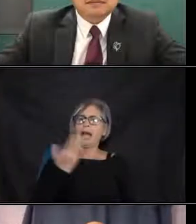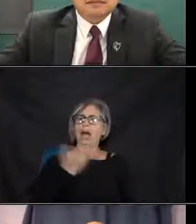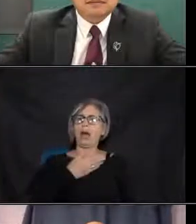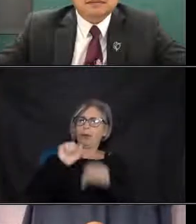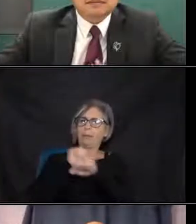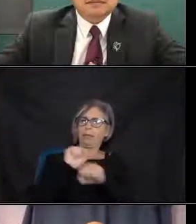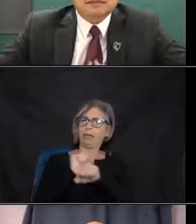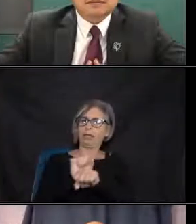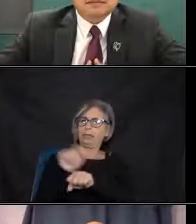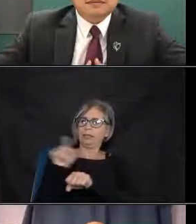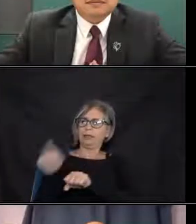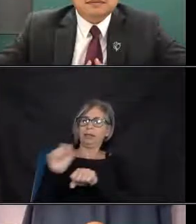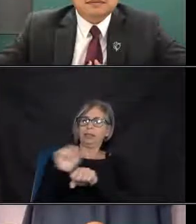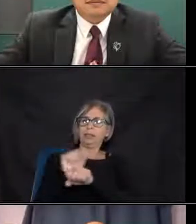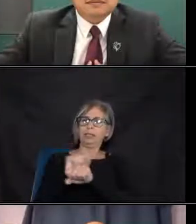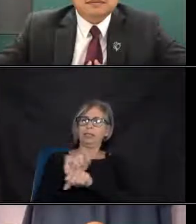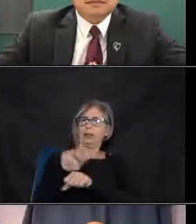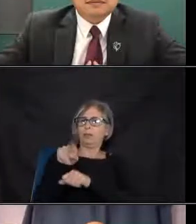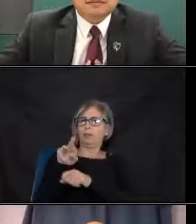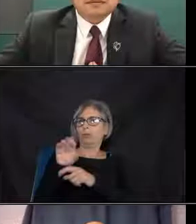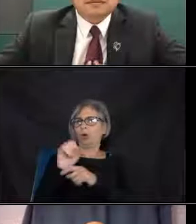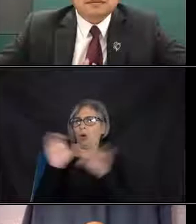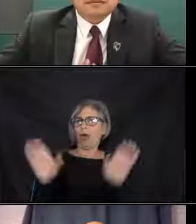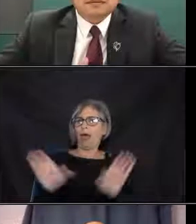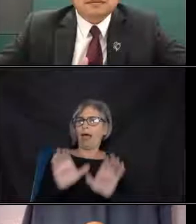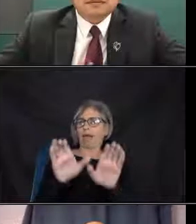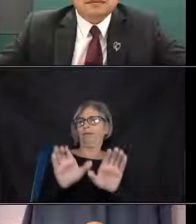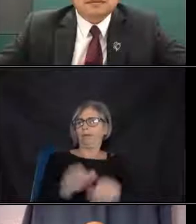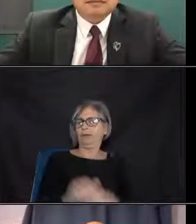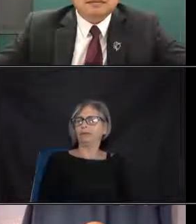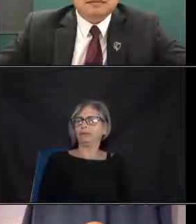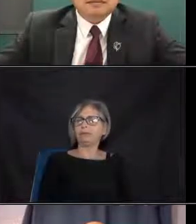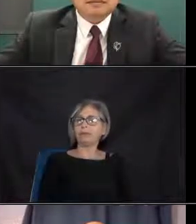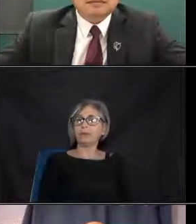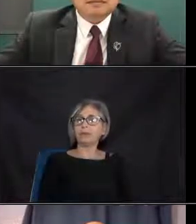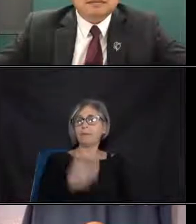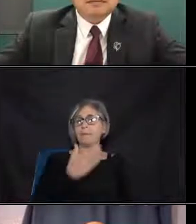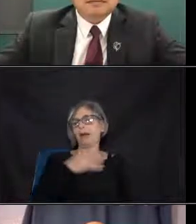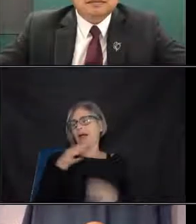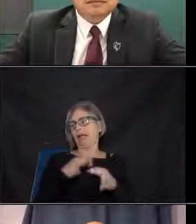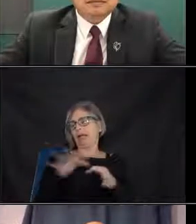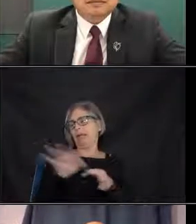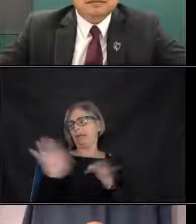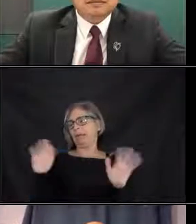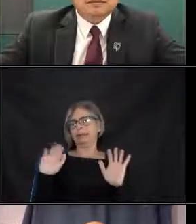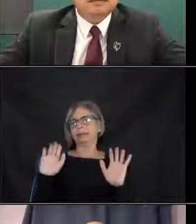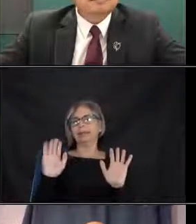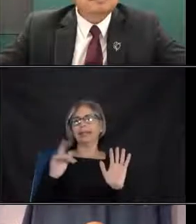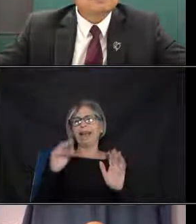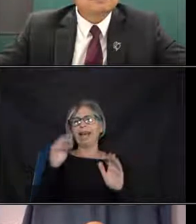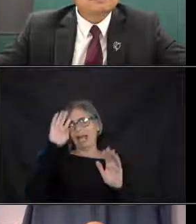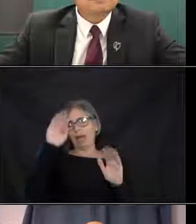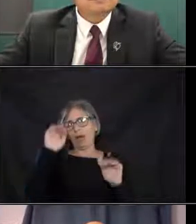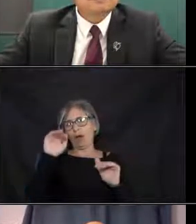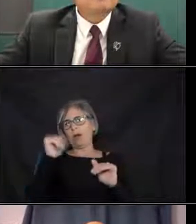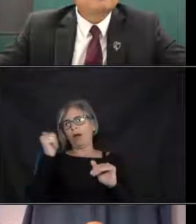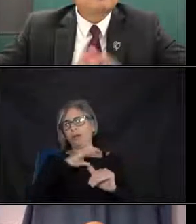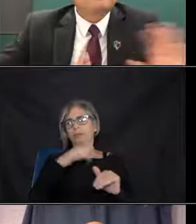the employees are being proactive. And so those are my comments, and I look forward to hearing from the rest of